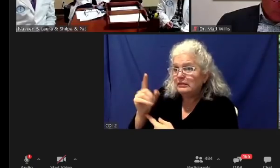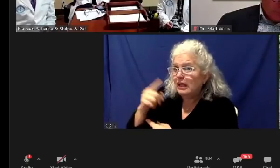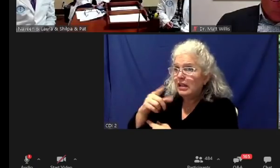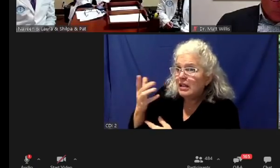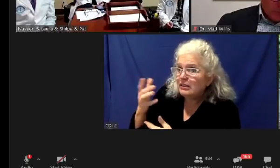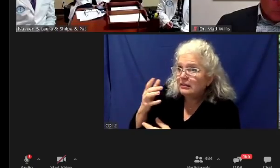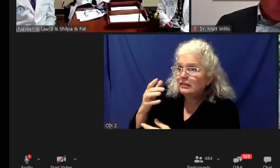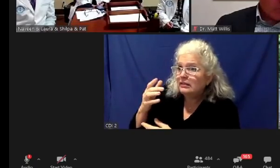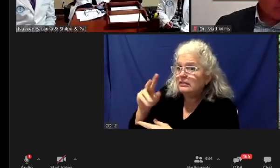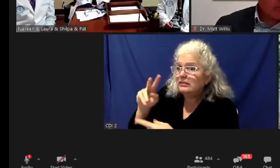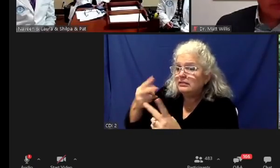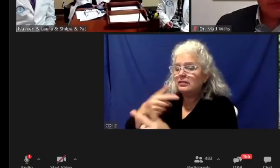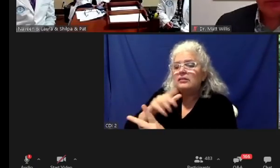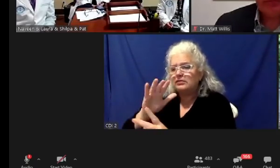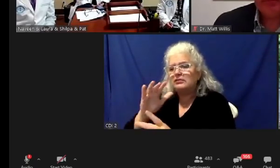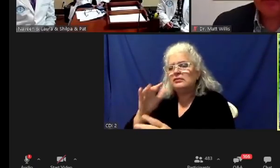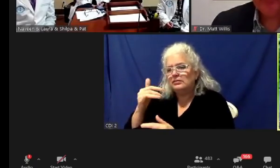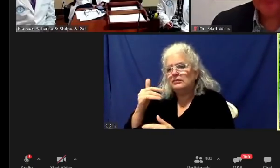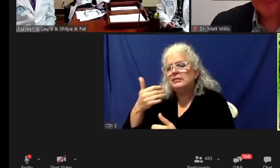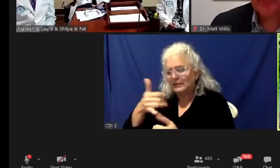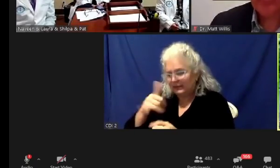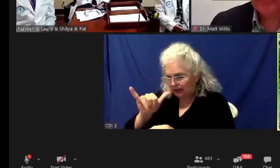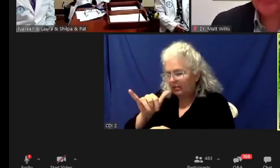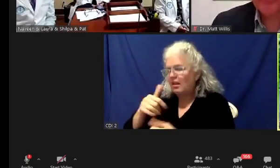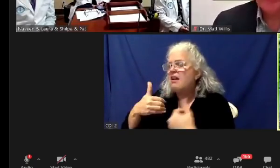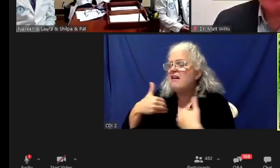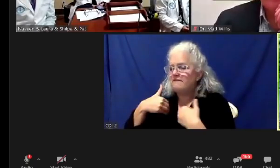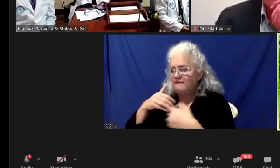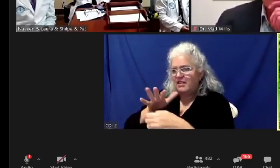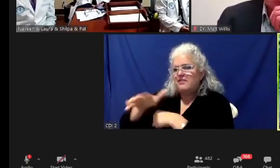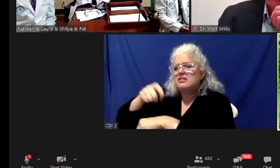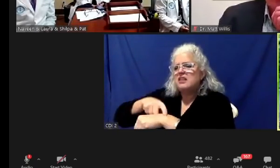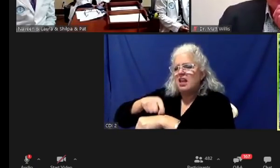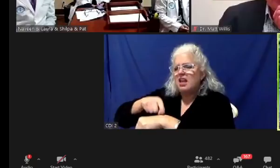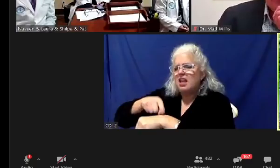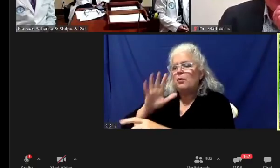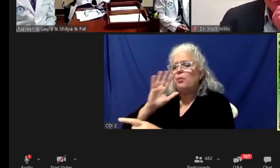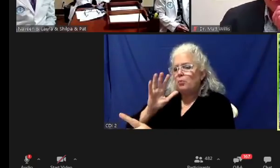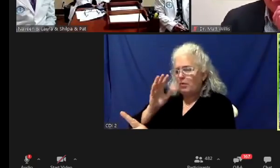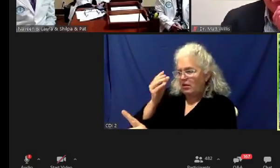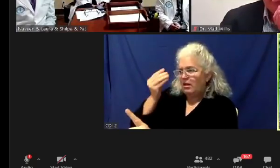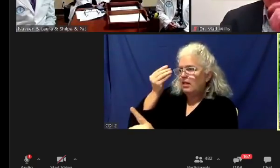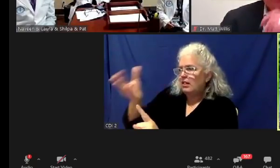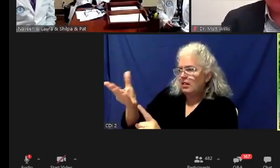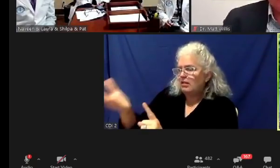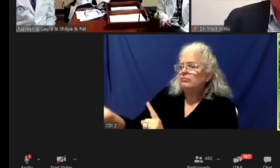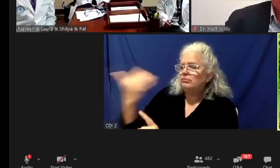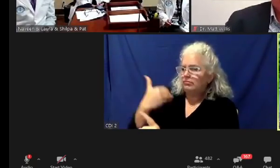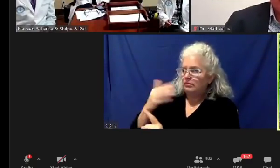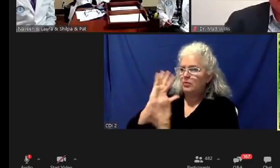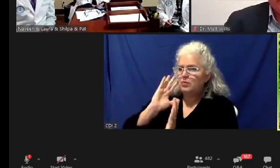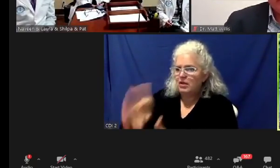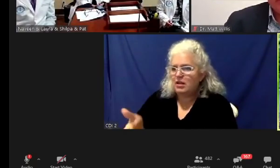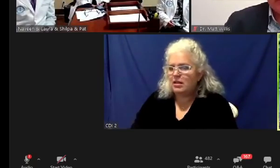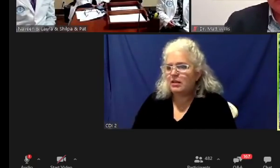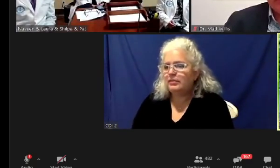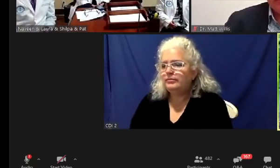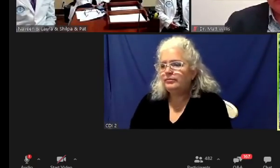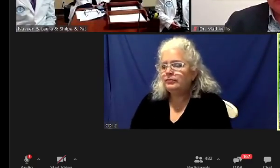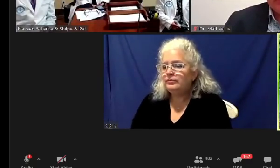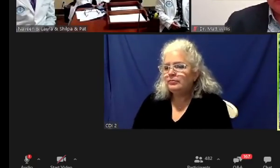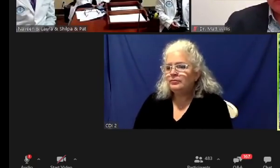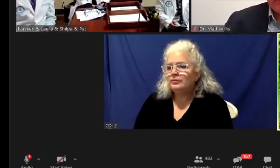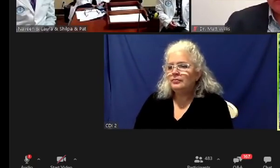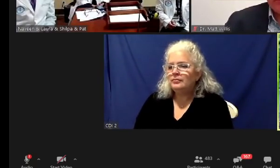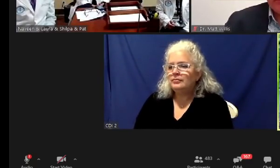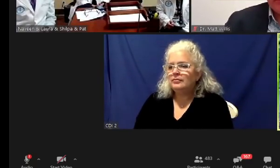to you. Great. Thank you for that clarification. I'm going to pivot on over